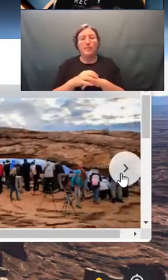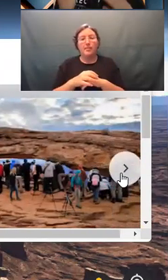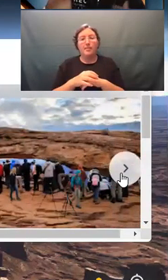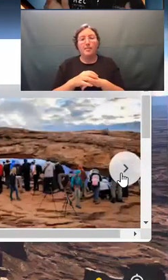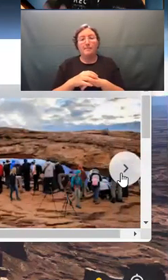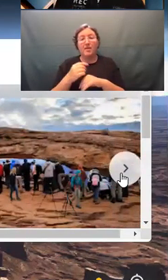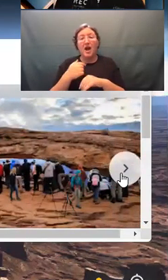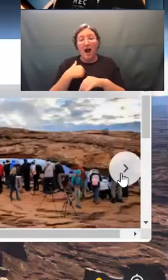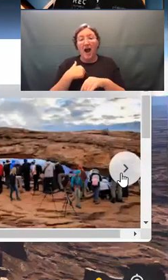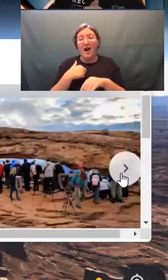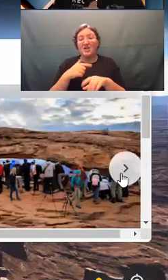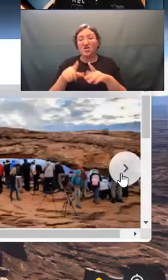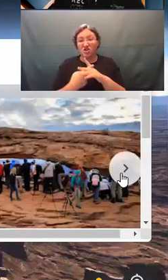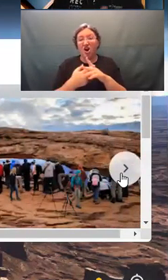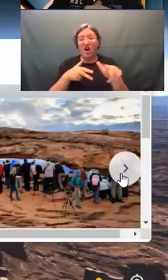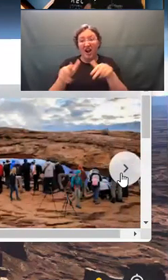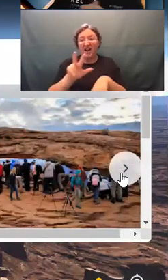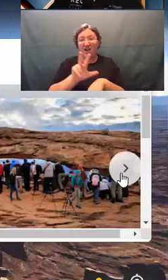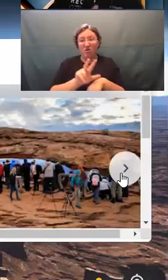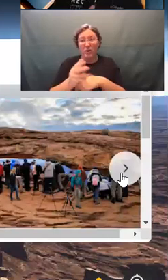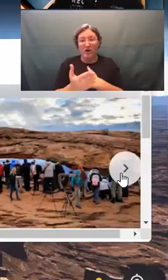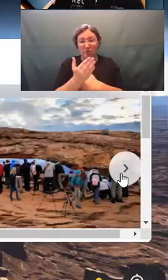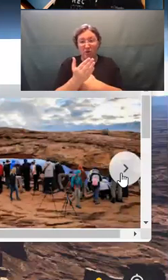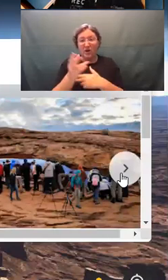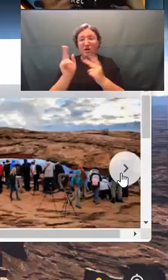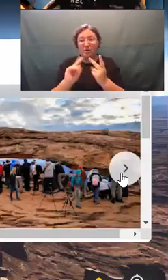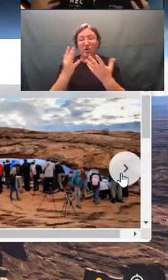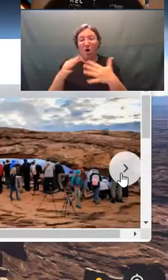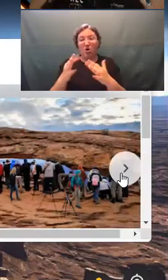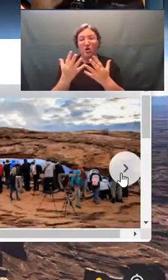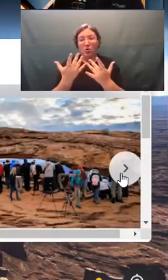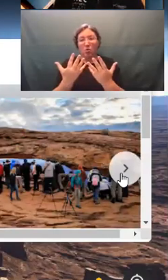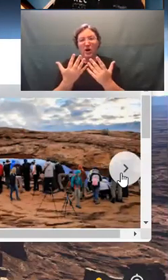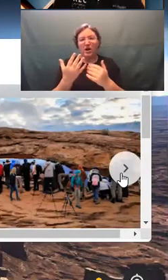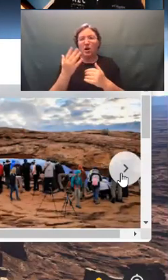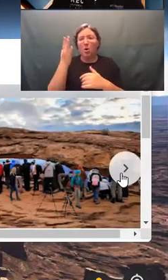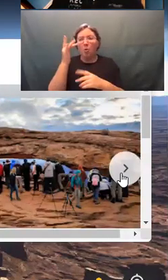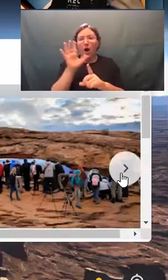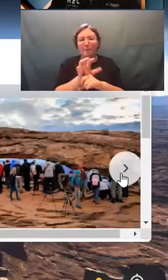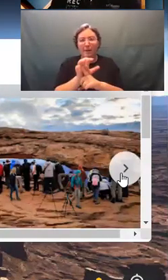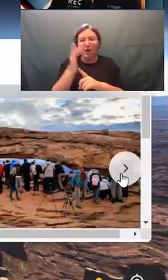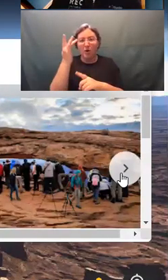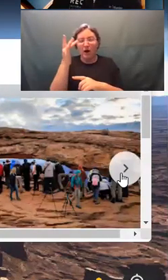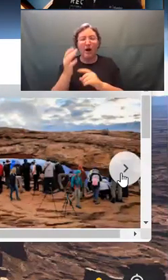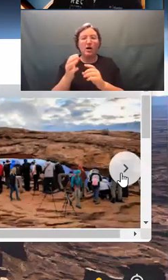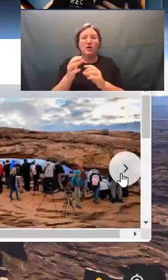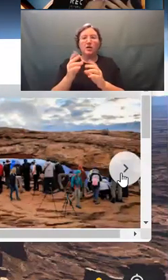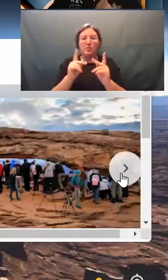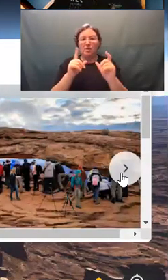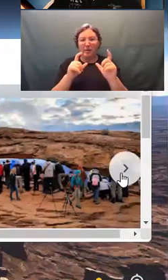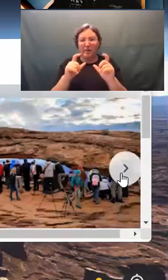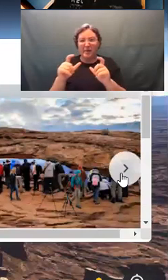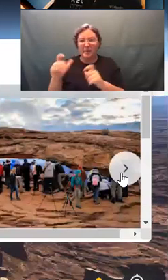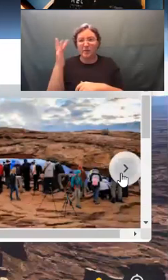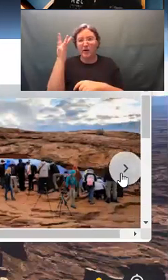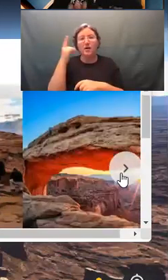left at 3 in the morning to get here, and there were people already waiting. And if you're wondering why it's so popular or why there's so many cameras set up, it's because